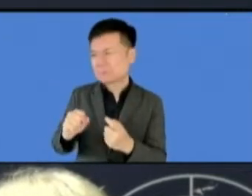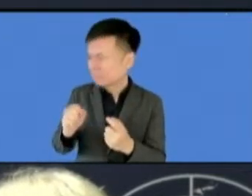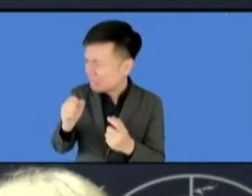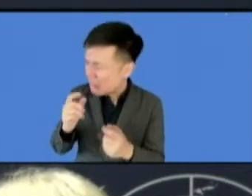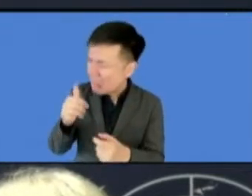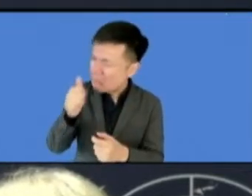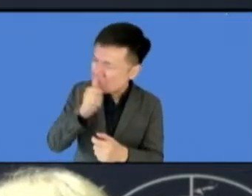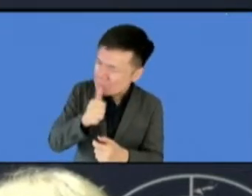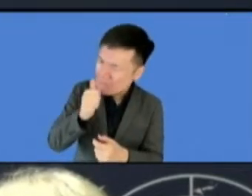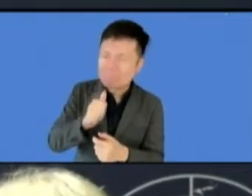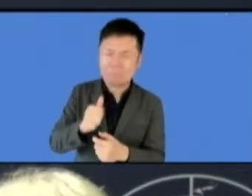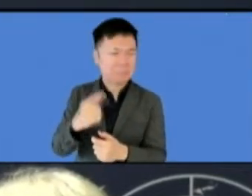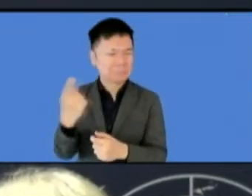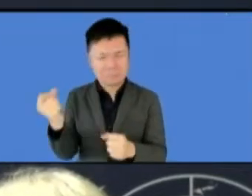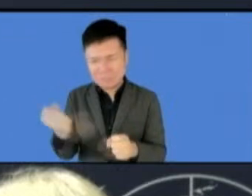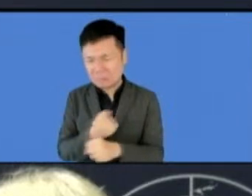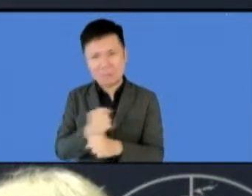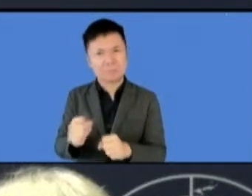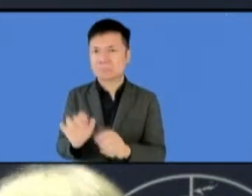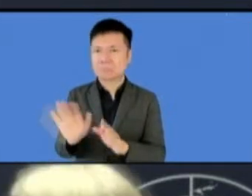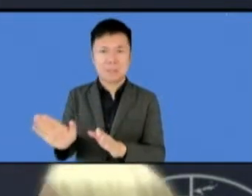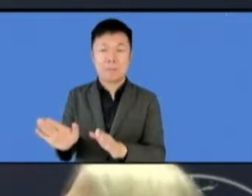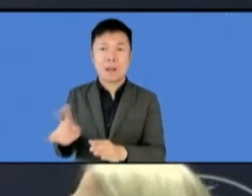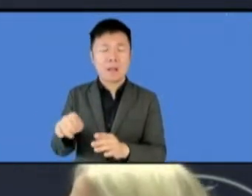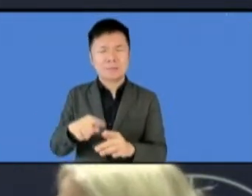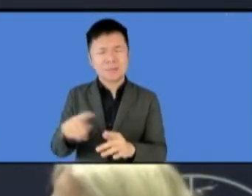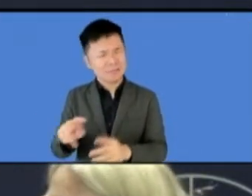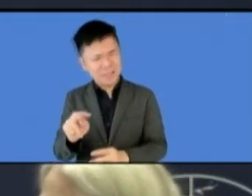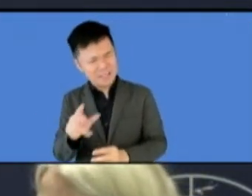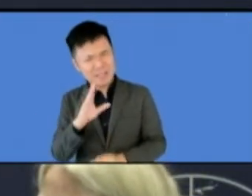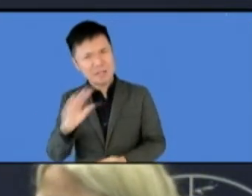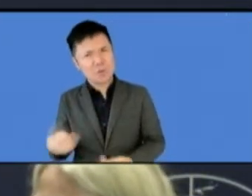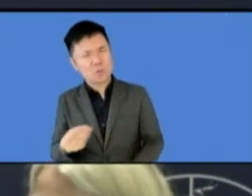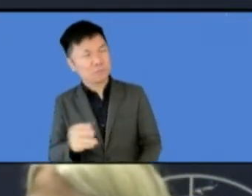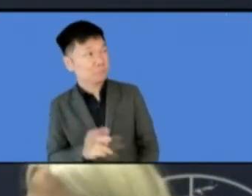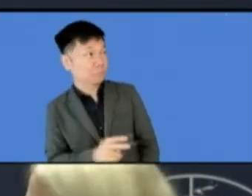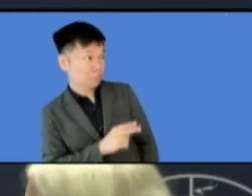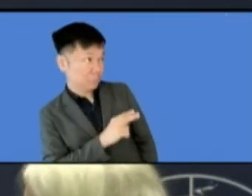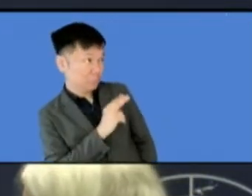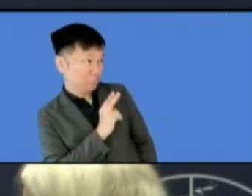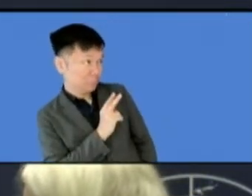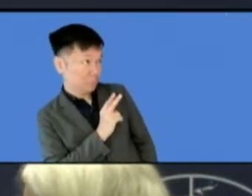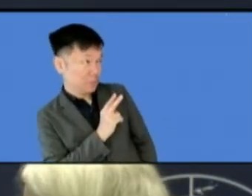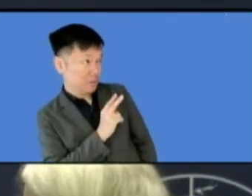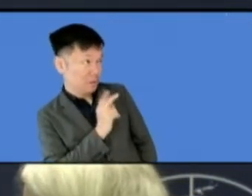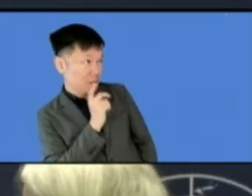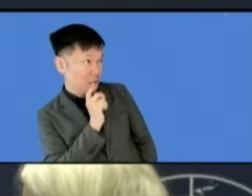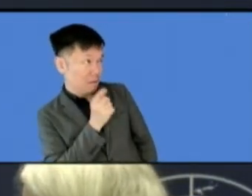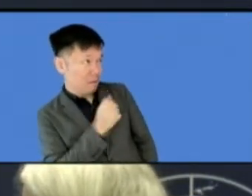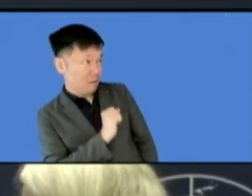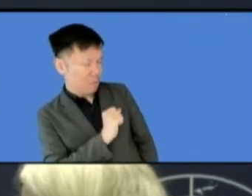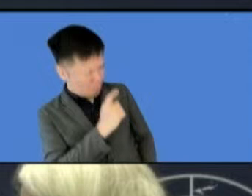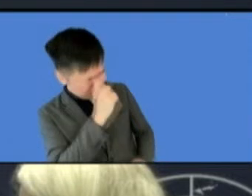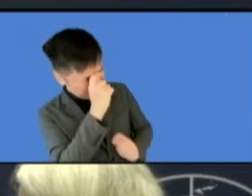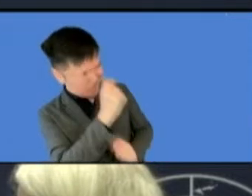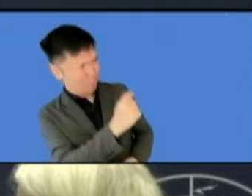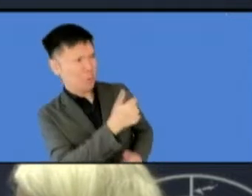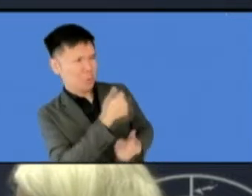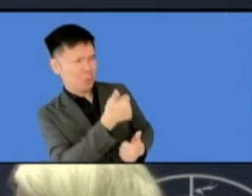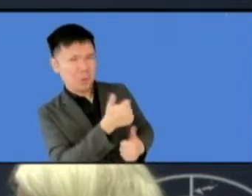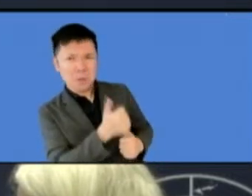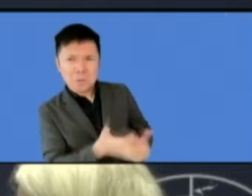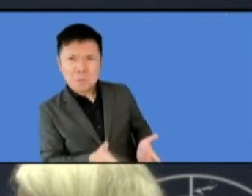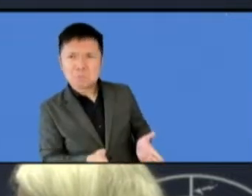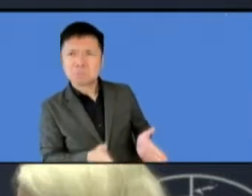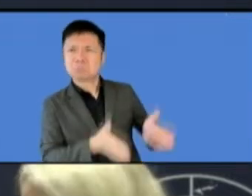be the way we are. But the young people also looking at these older people and saying, we really respect you for having built up the country, fought